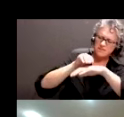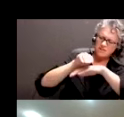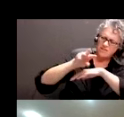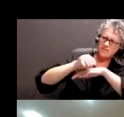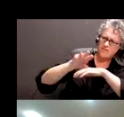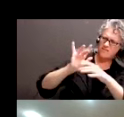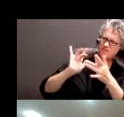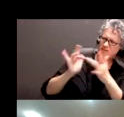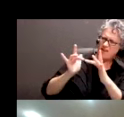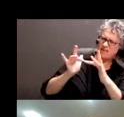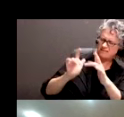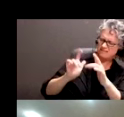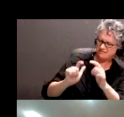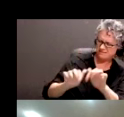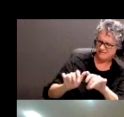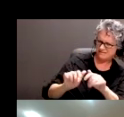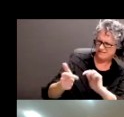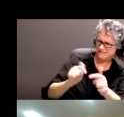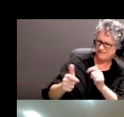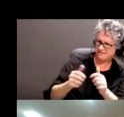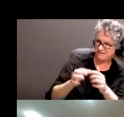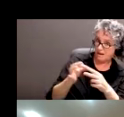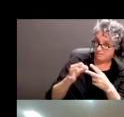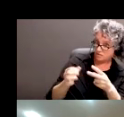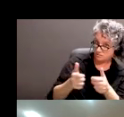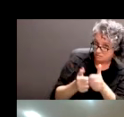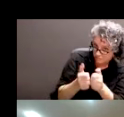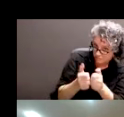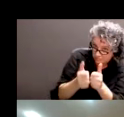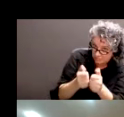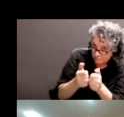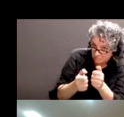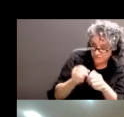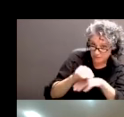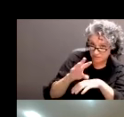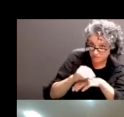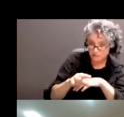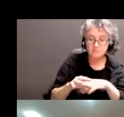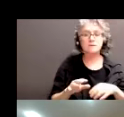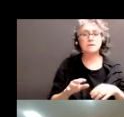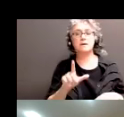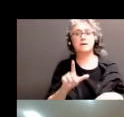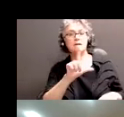is there an option for text? So